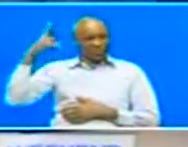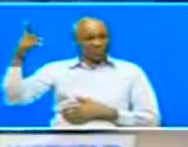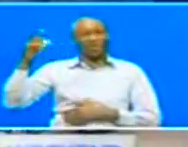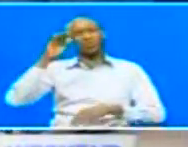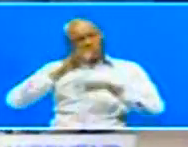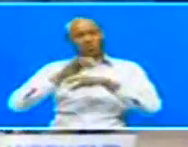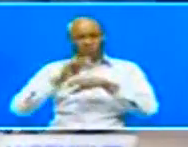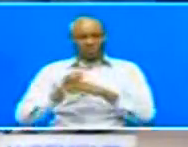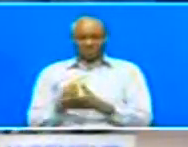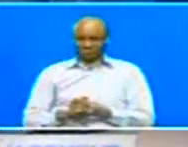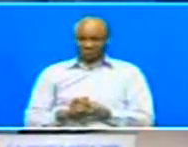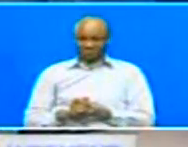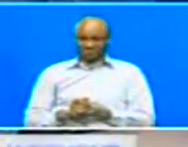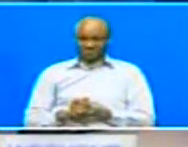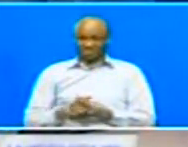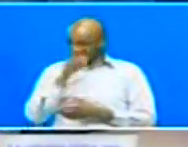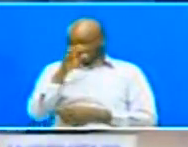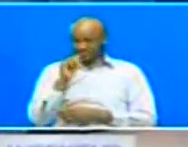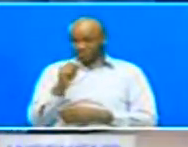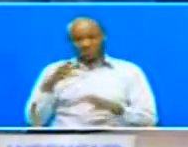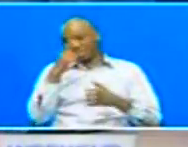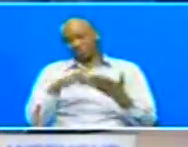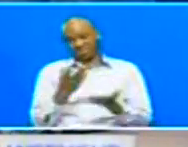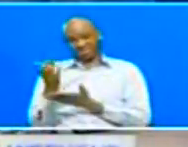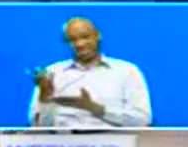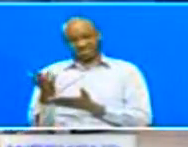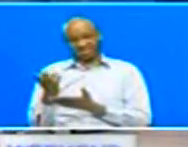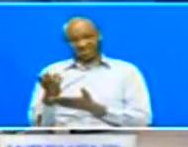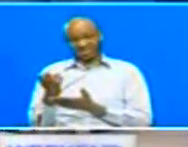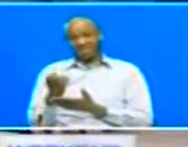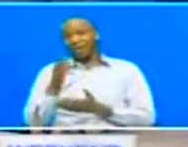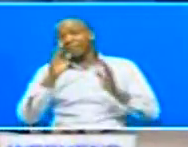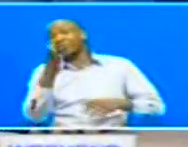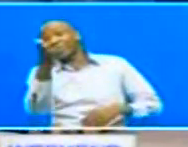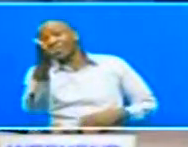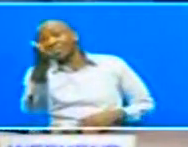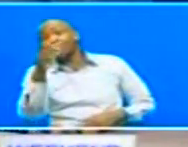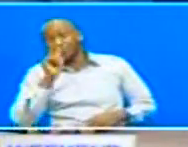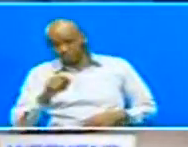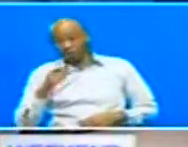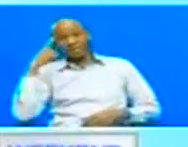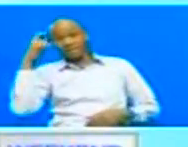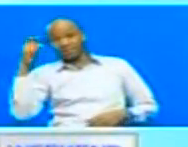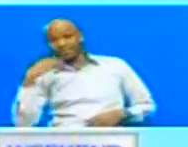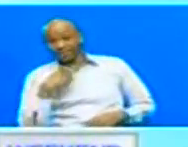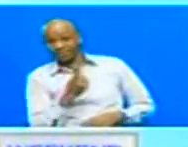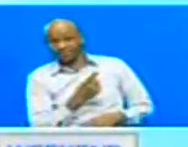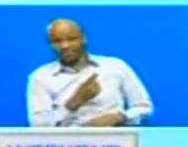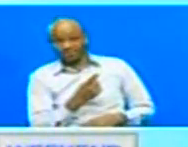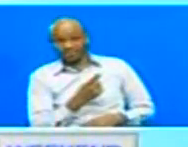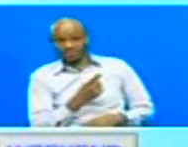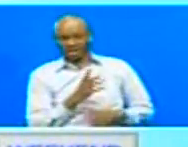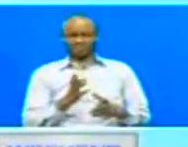eyes? I mean, seriously, is there anybody out there, anybody else who has dreamier eyes?